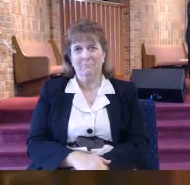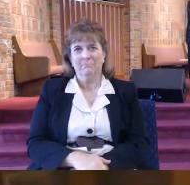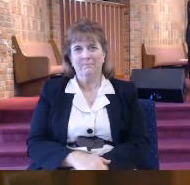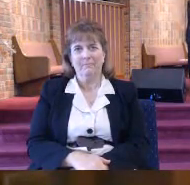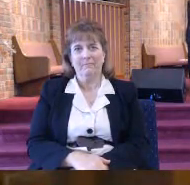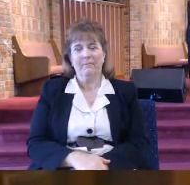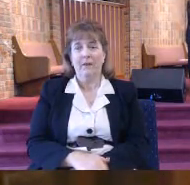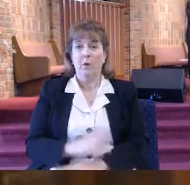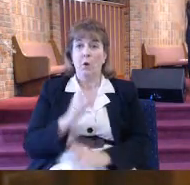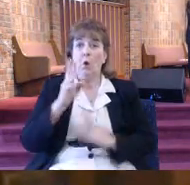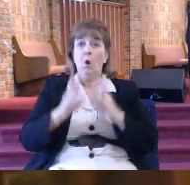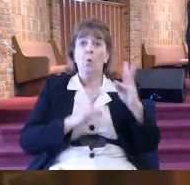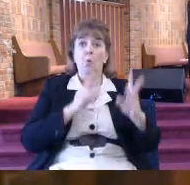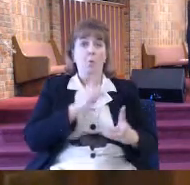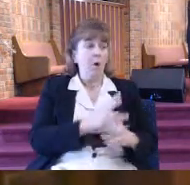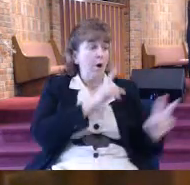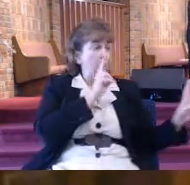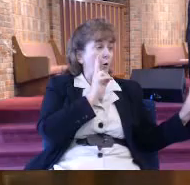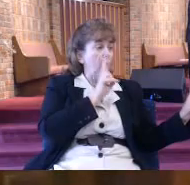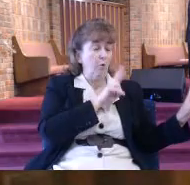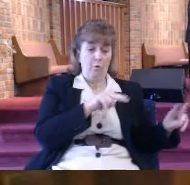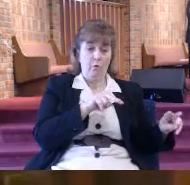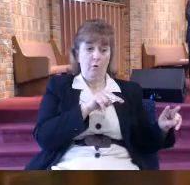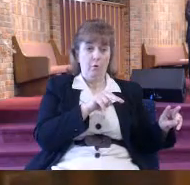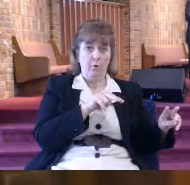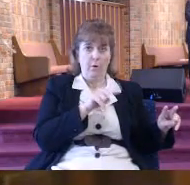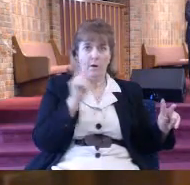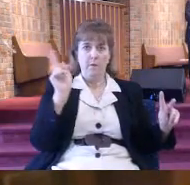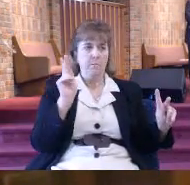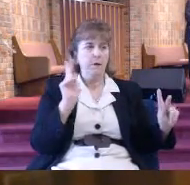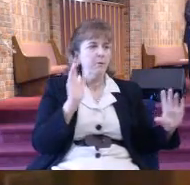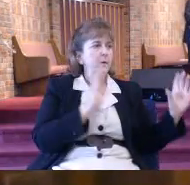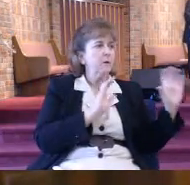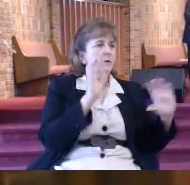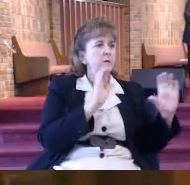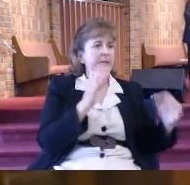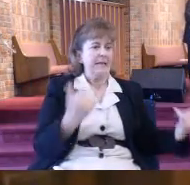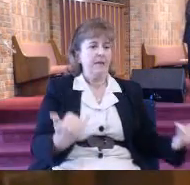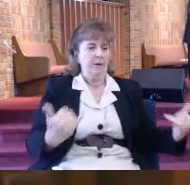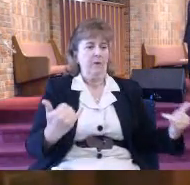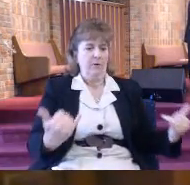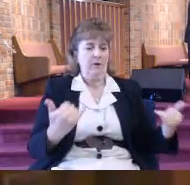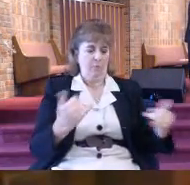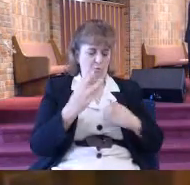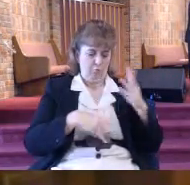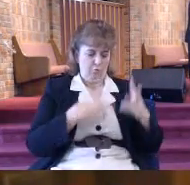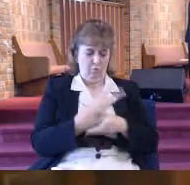From a worldly perspective, what people are looking for is what's here in the world.